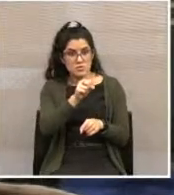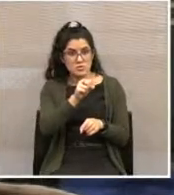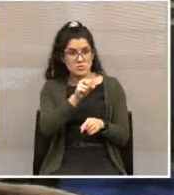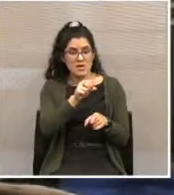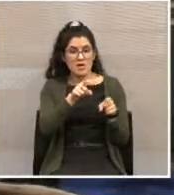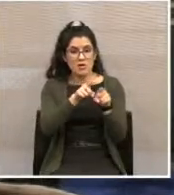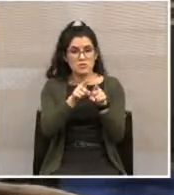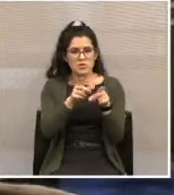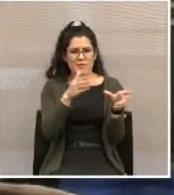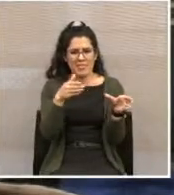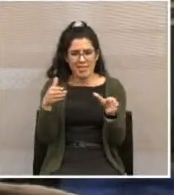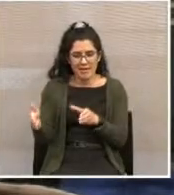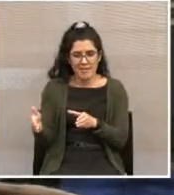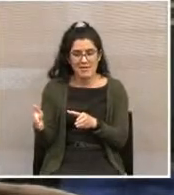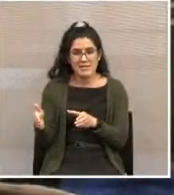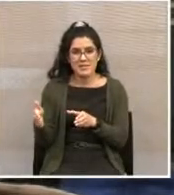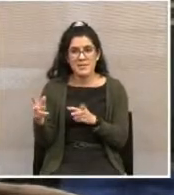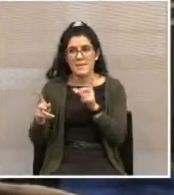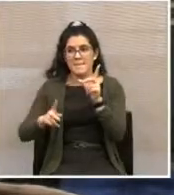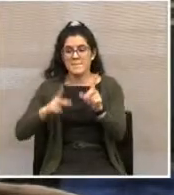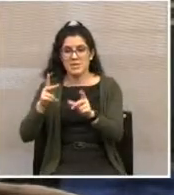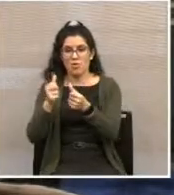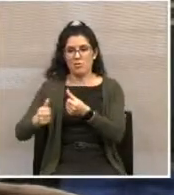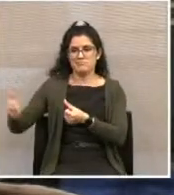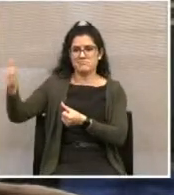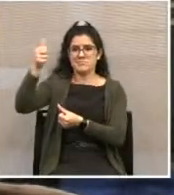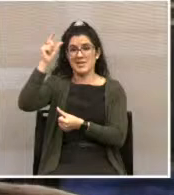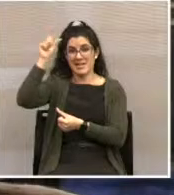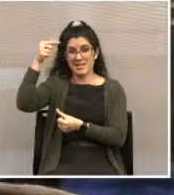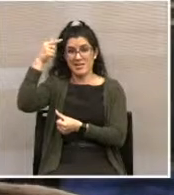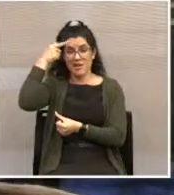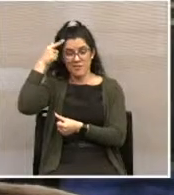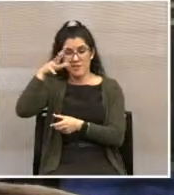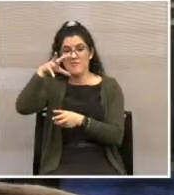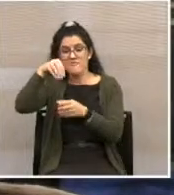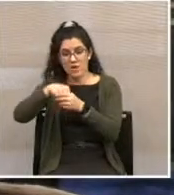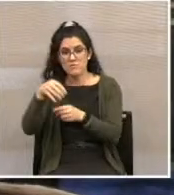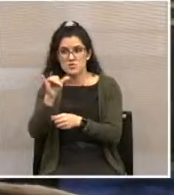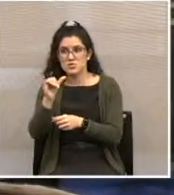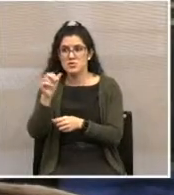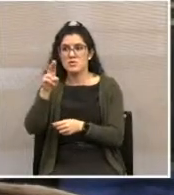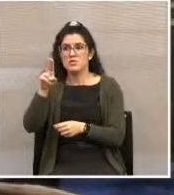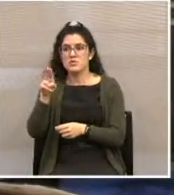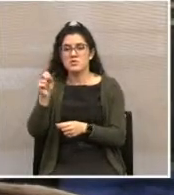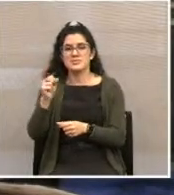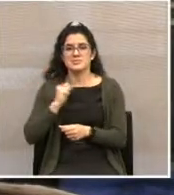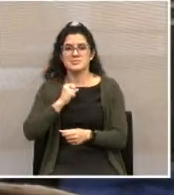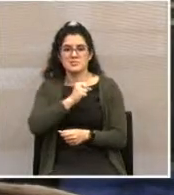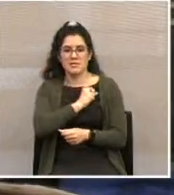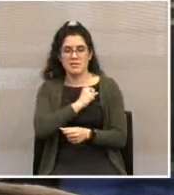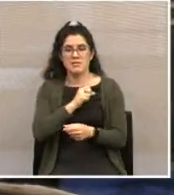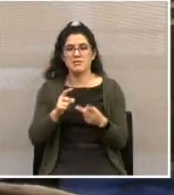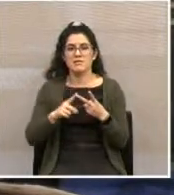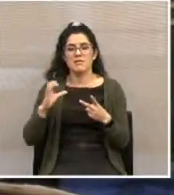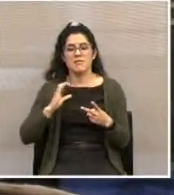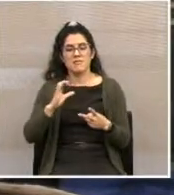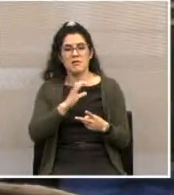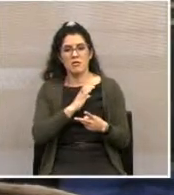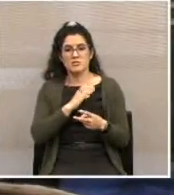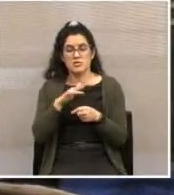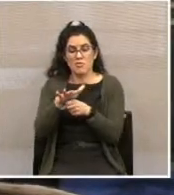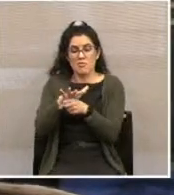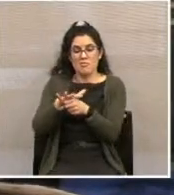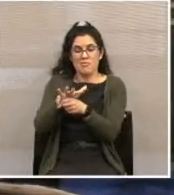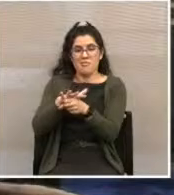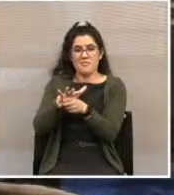coordinated by elected officials in high levels of government, whether in the US Senate, in the US Congress, or local